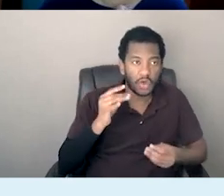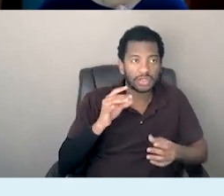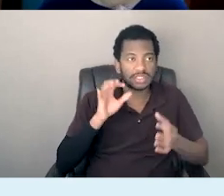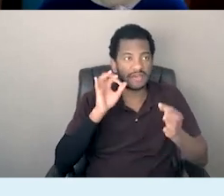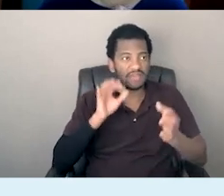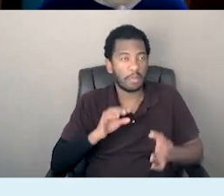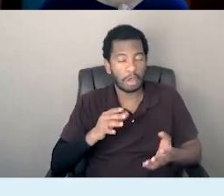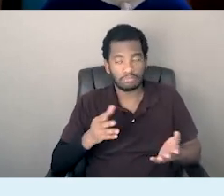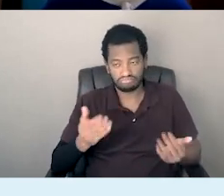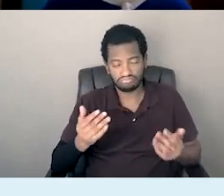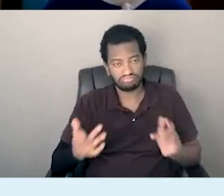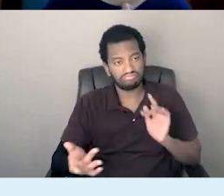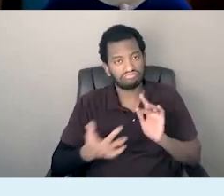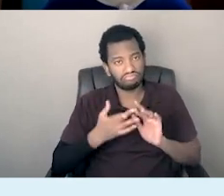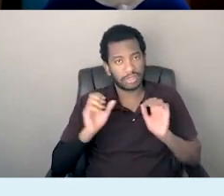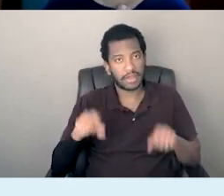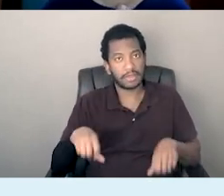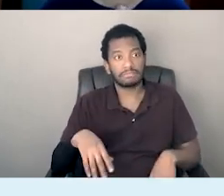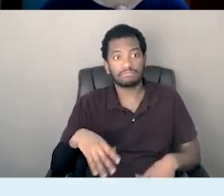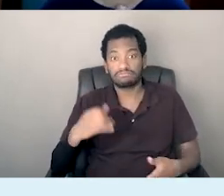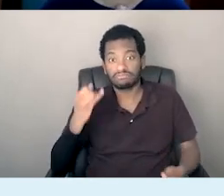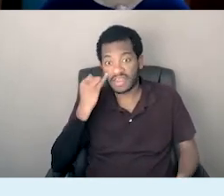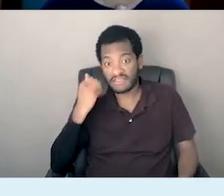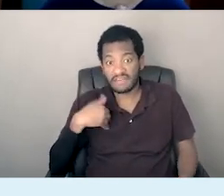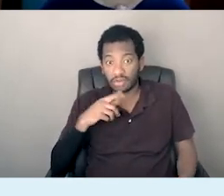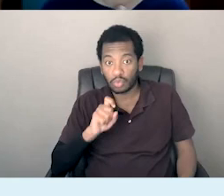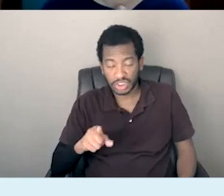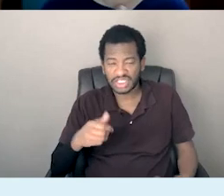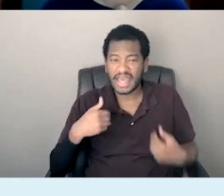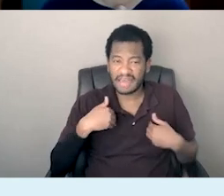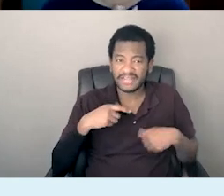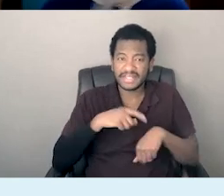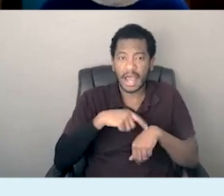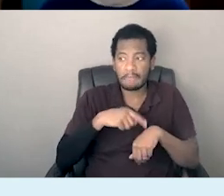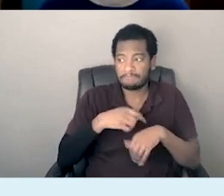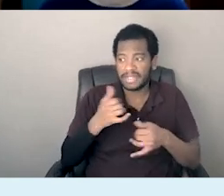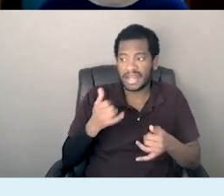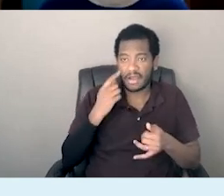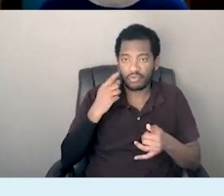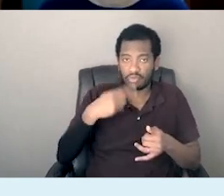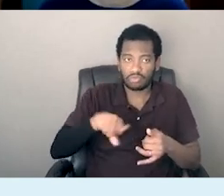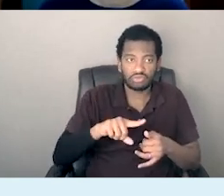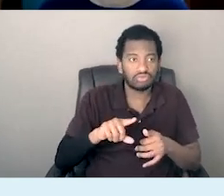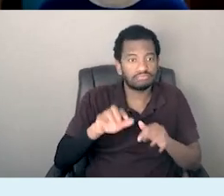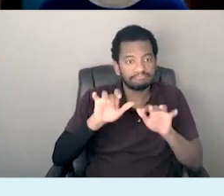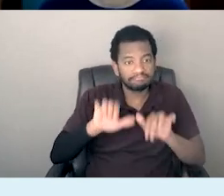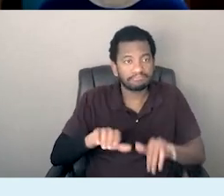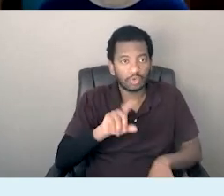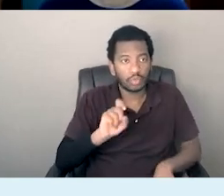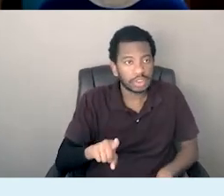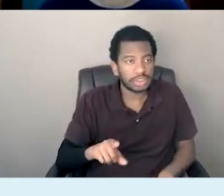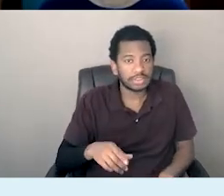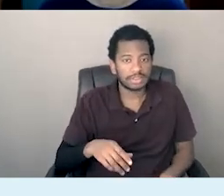that? And if there are questions, we have a few minutes for questions, so feel free to drop them in the